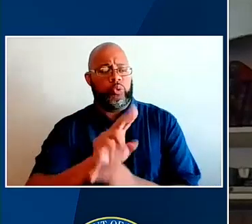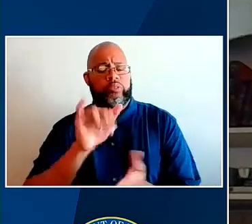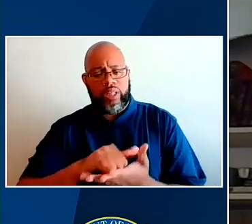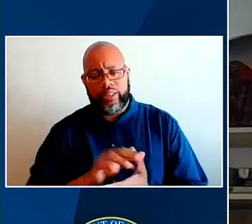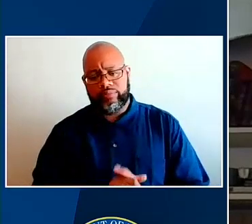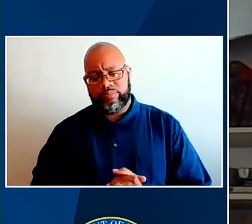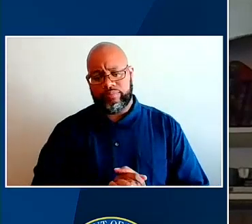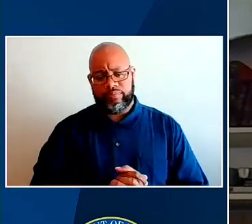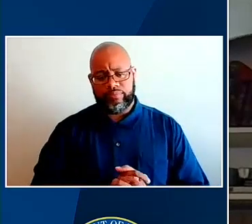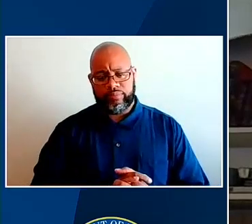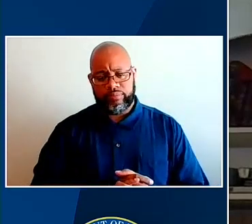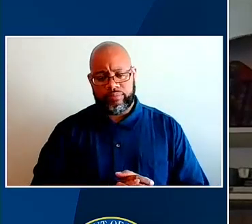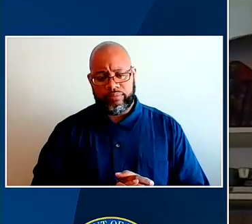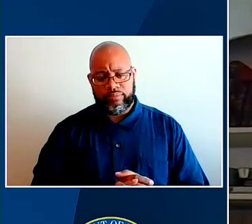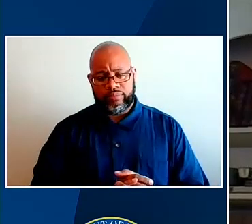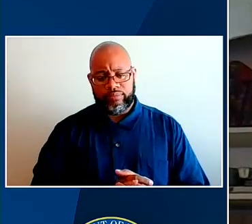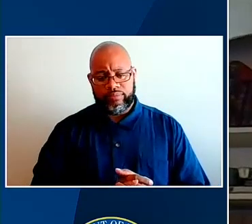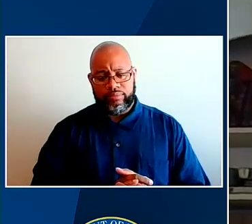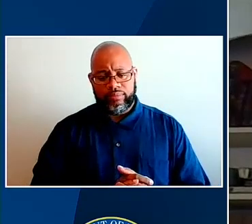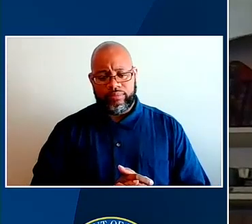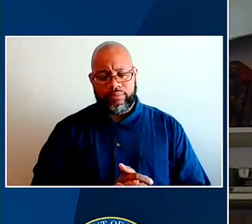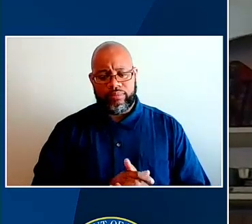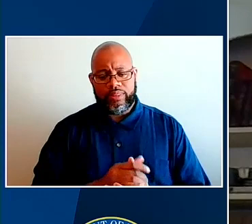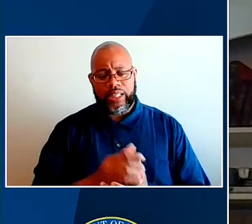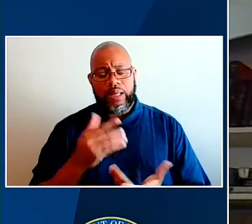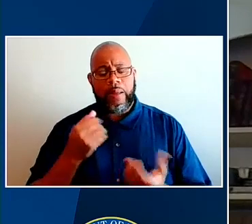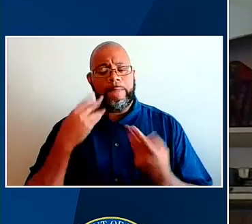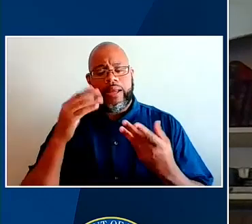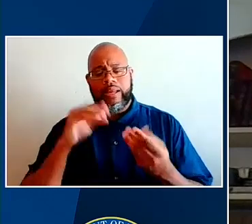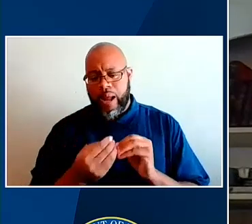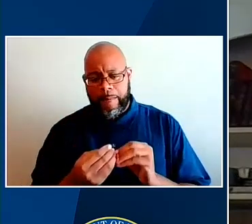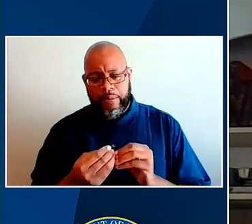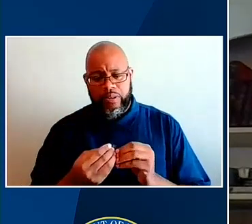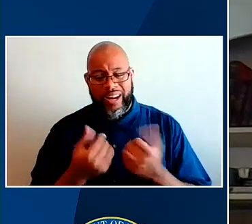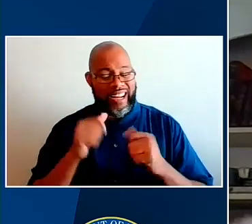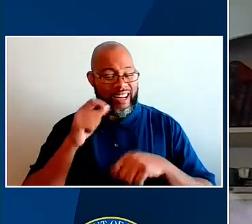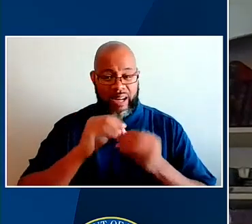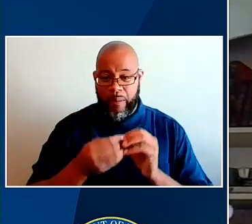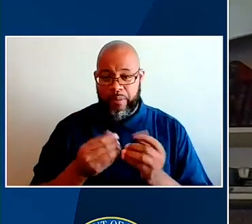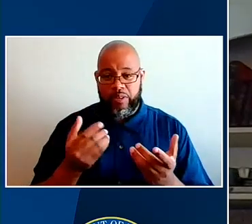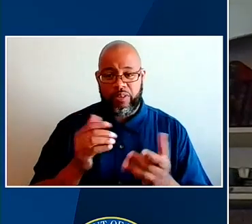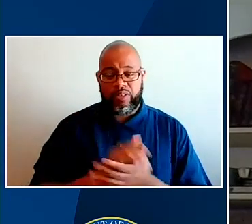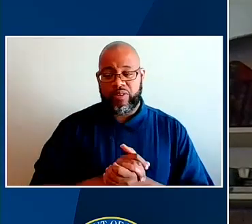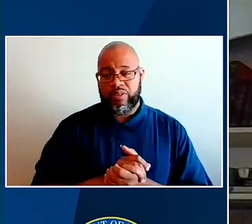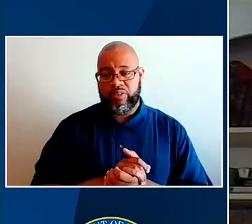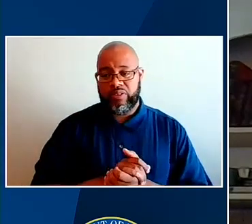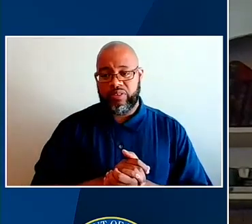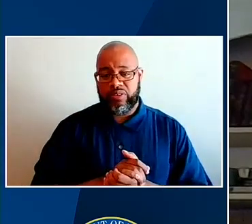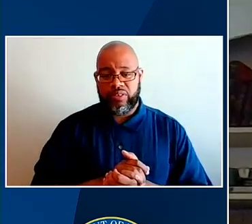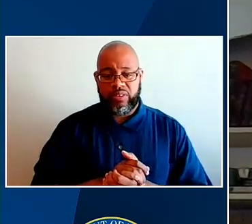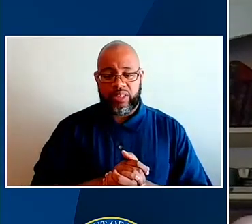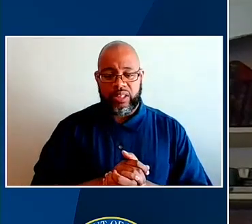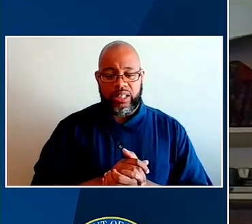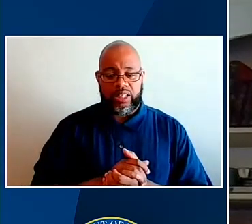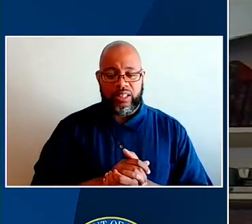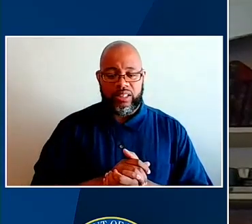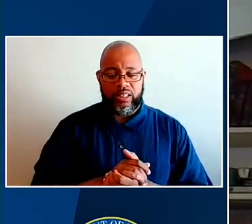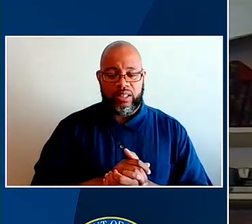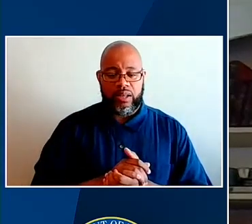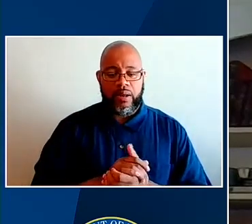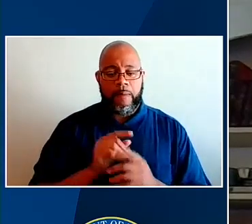not sacrosanct, but as I always point out, any number is to a certain extent, I'm not going to use the A word again,